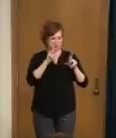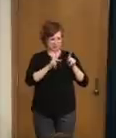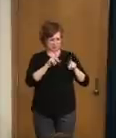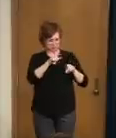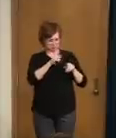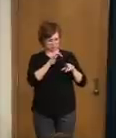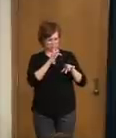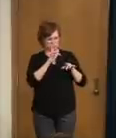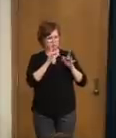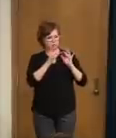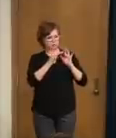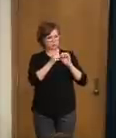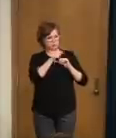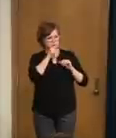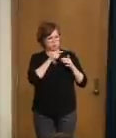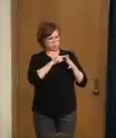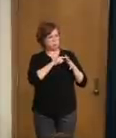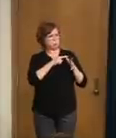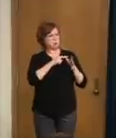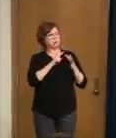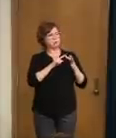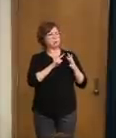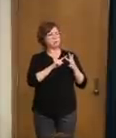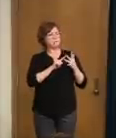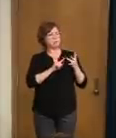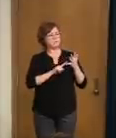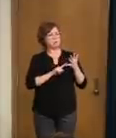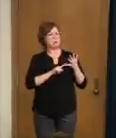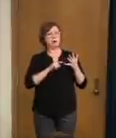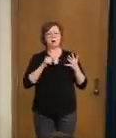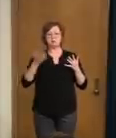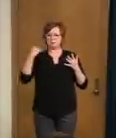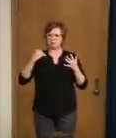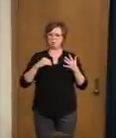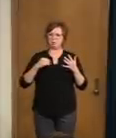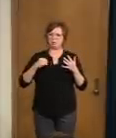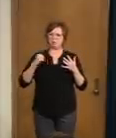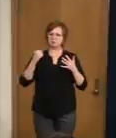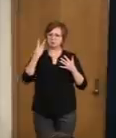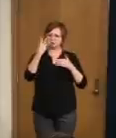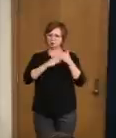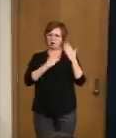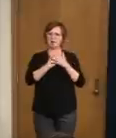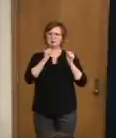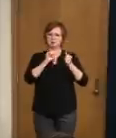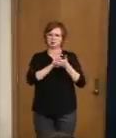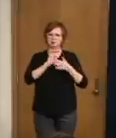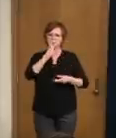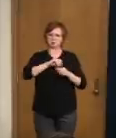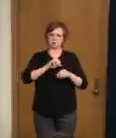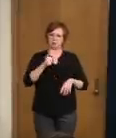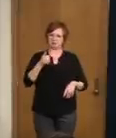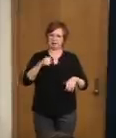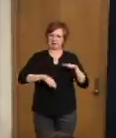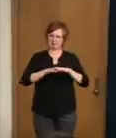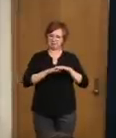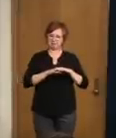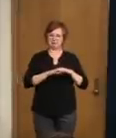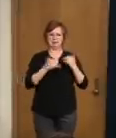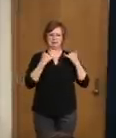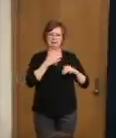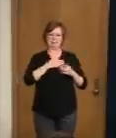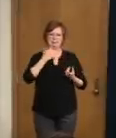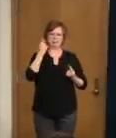close contacts on 1 hand, and really that is what it appears the bulk of the population is doing. So it's not like we're not all trying